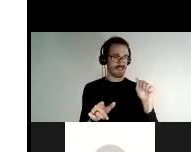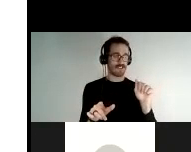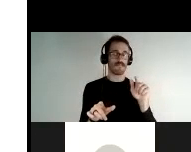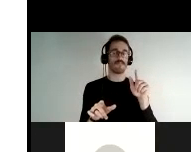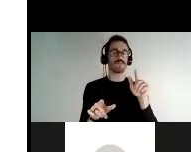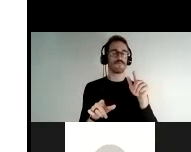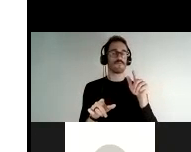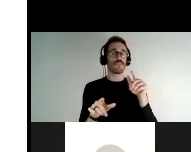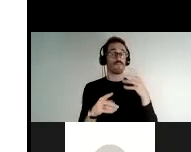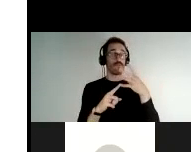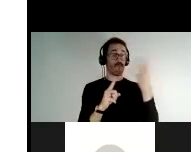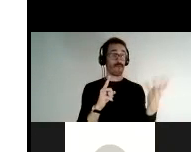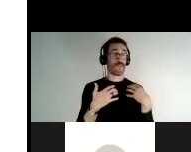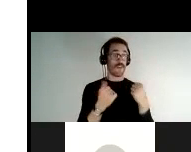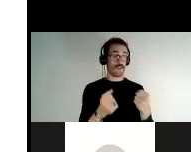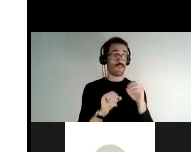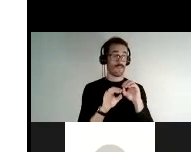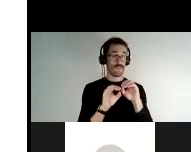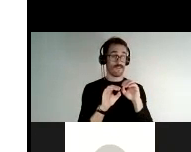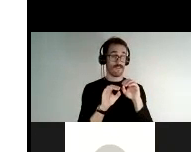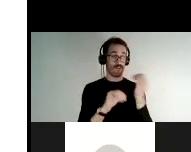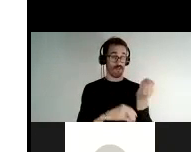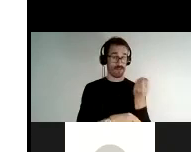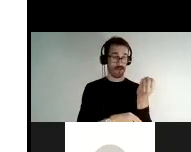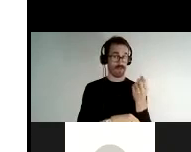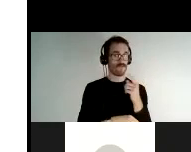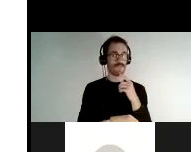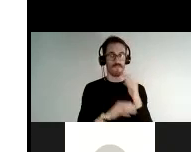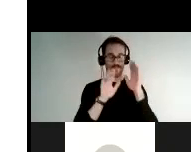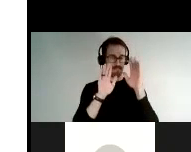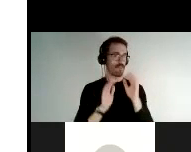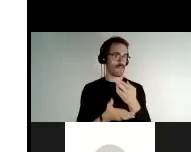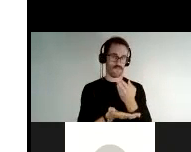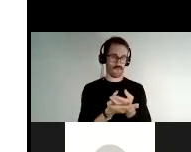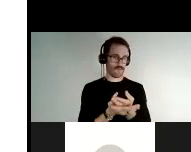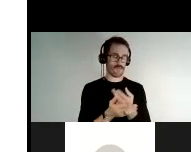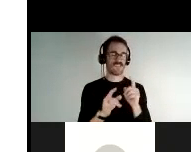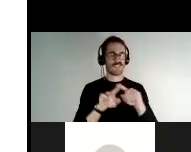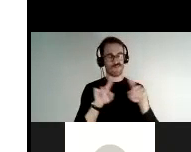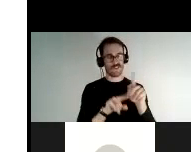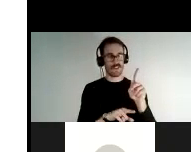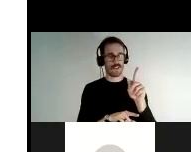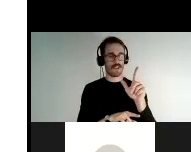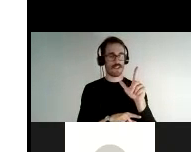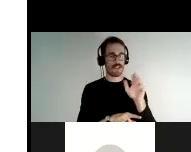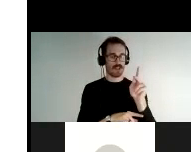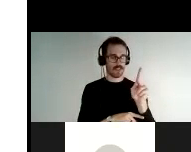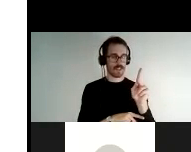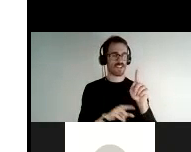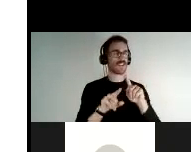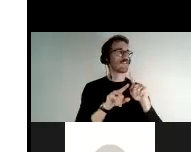Rainbow Health Ontario, and that's a great resource bucket. It has a whole bunch of links to